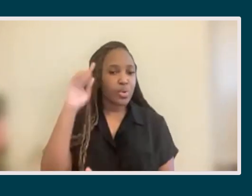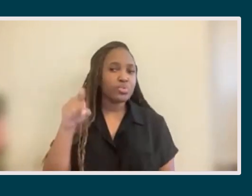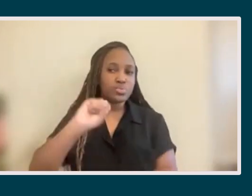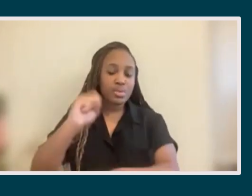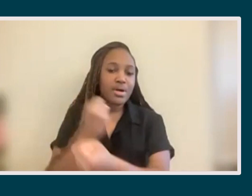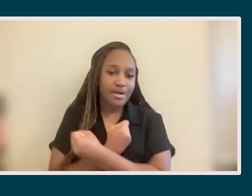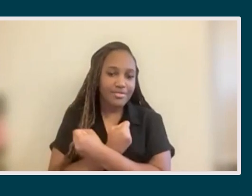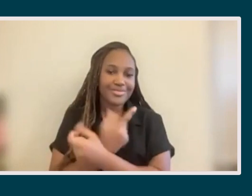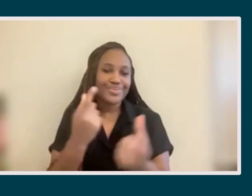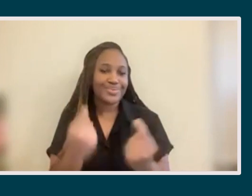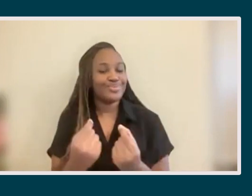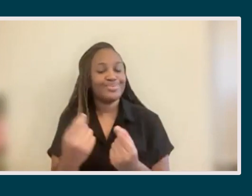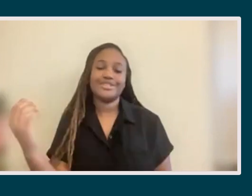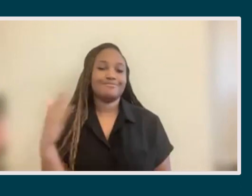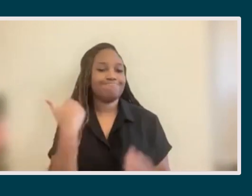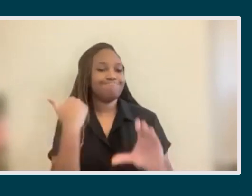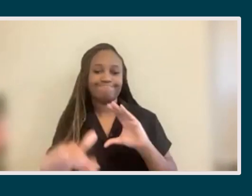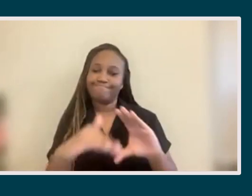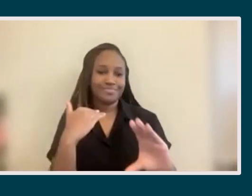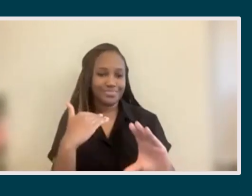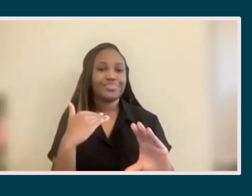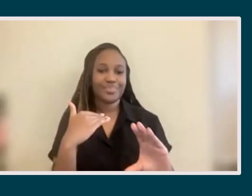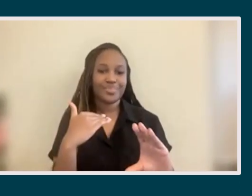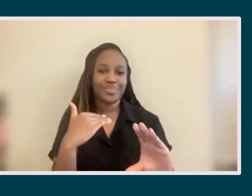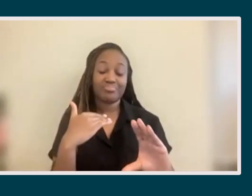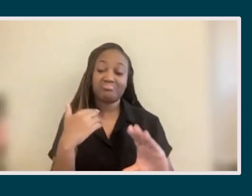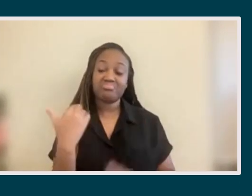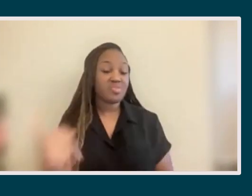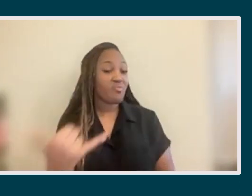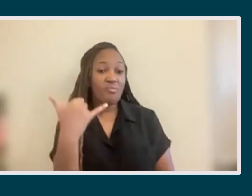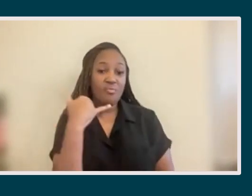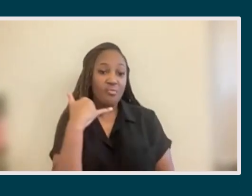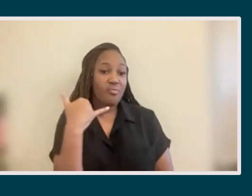is drop us an email, pick up that phone,